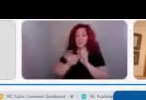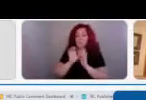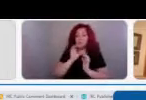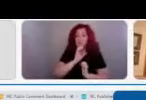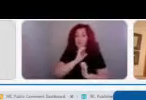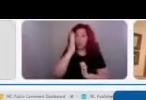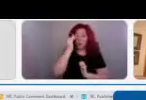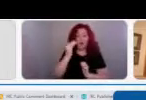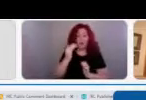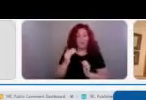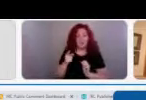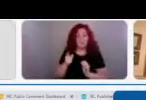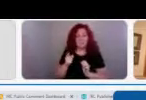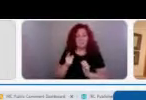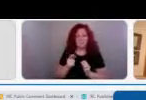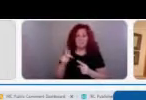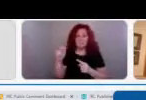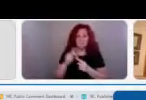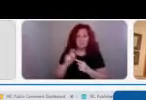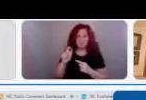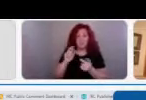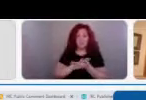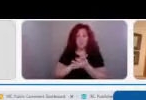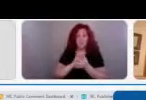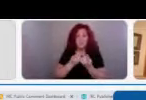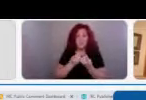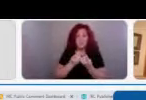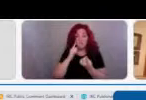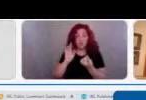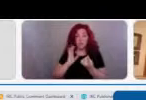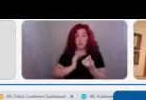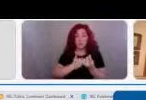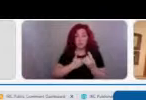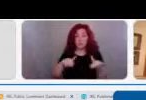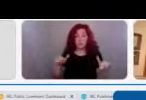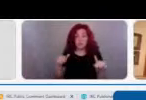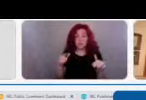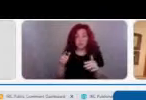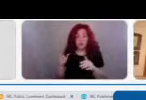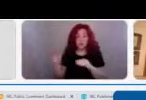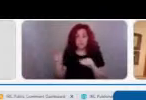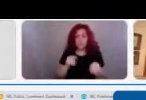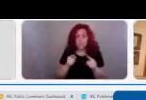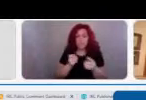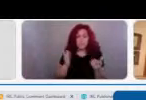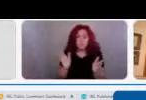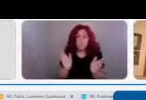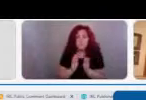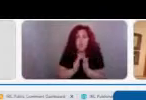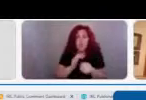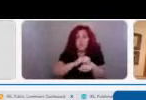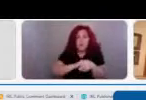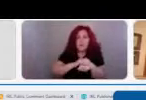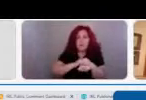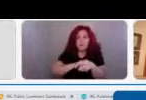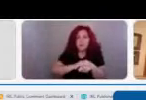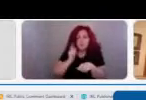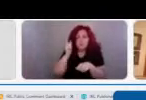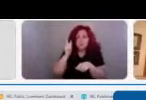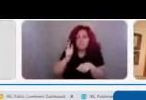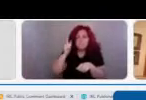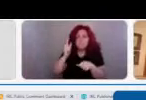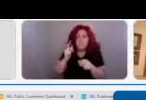and the excellent chandra unified school district and because coming from a small english village chandler felt like it was a unique place with its own